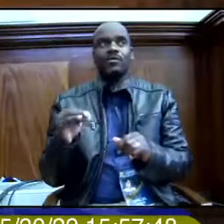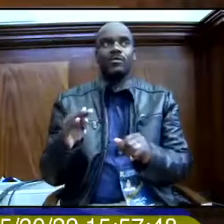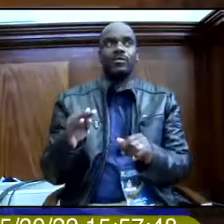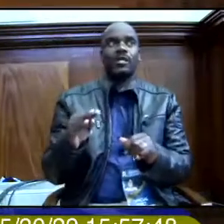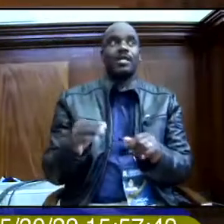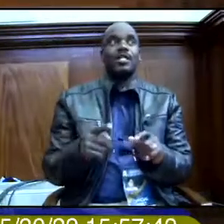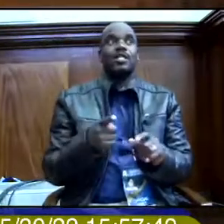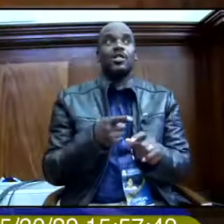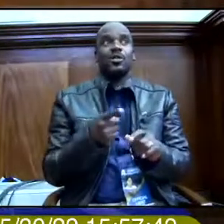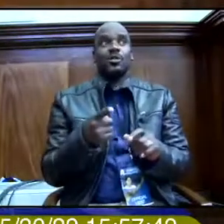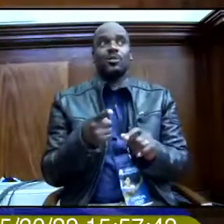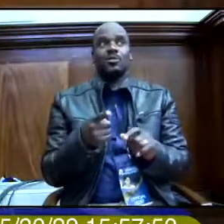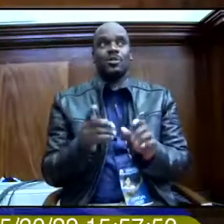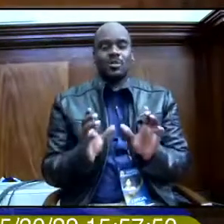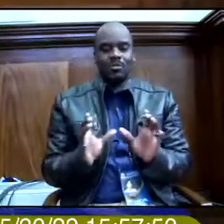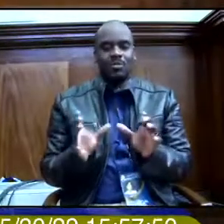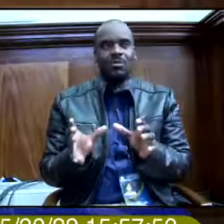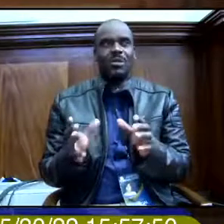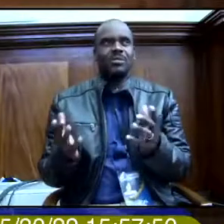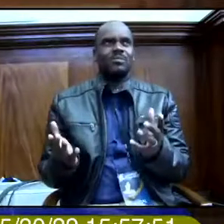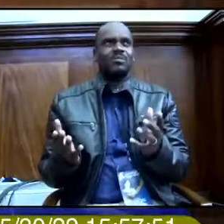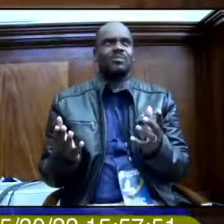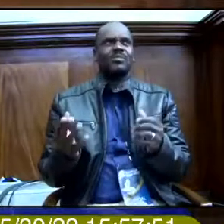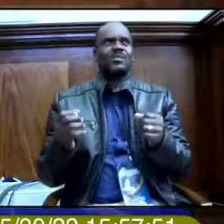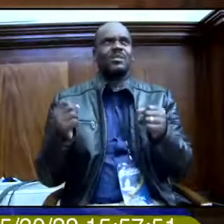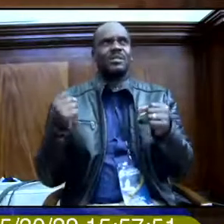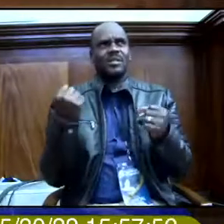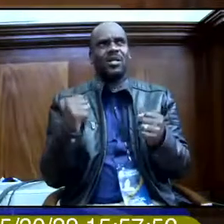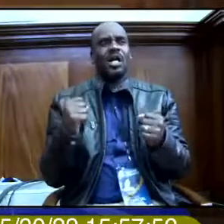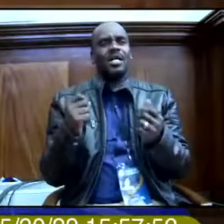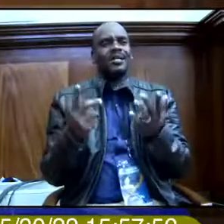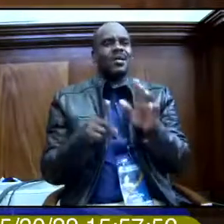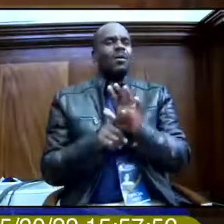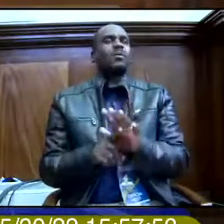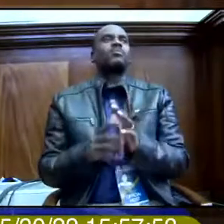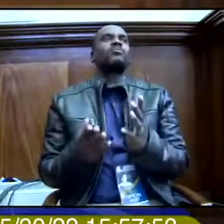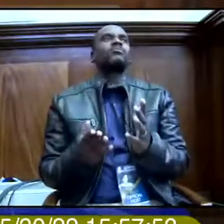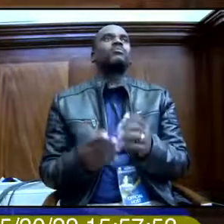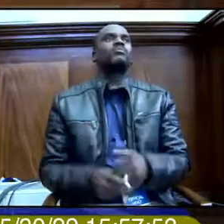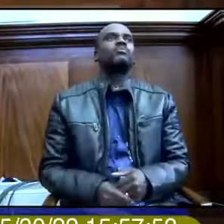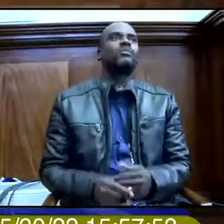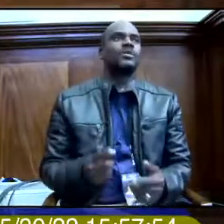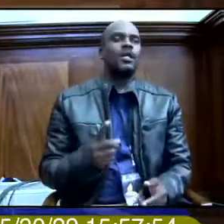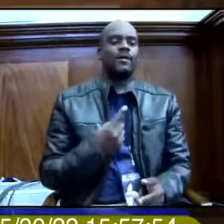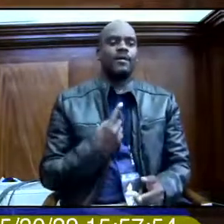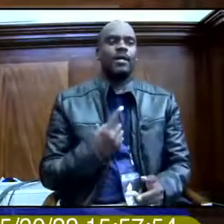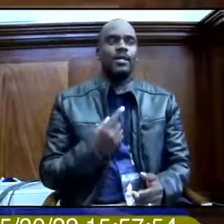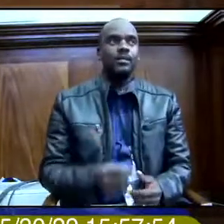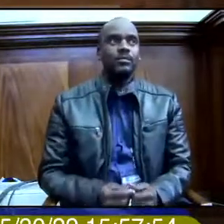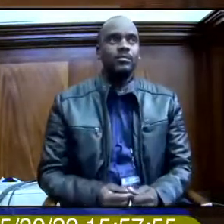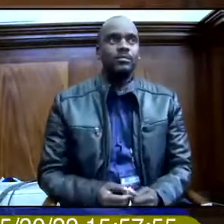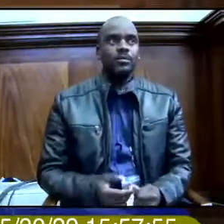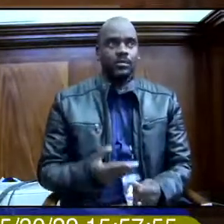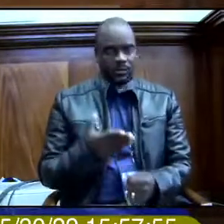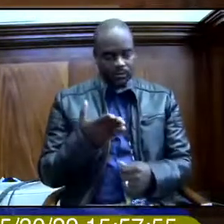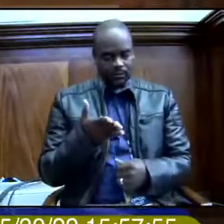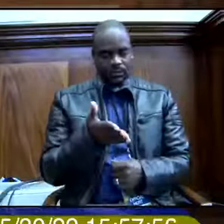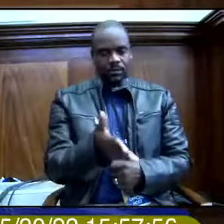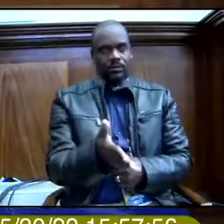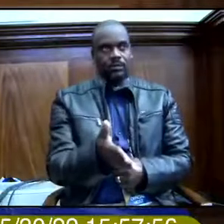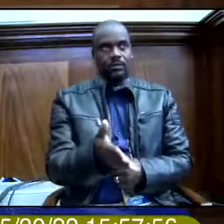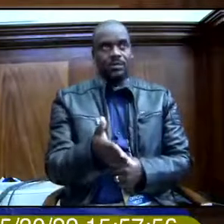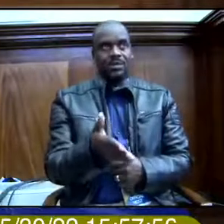as to how to run your country it means it compromises the sovereignty of the country as we speak the country's